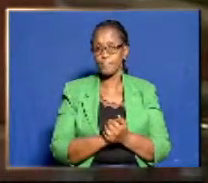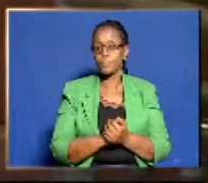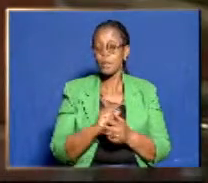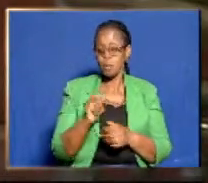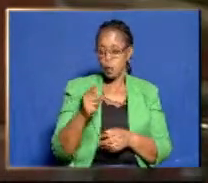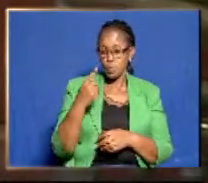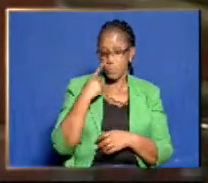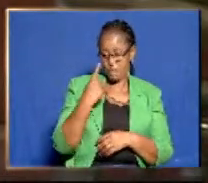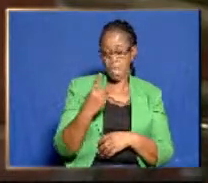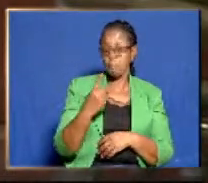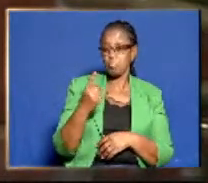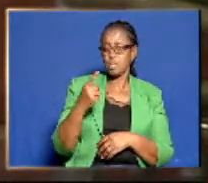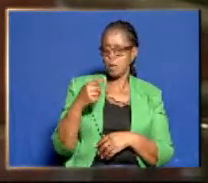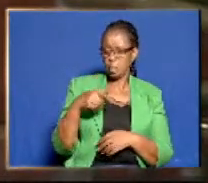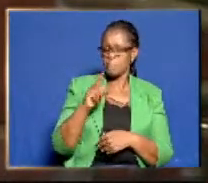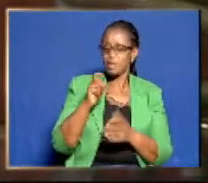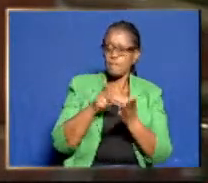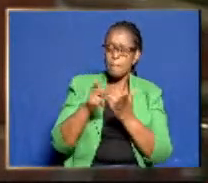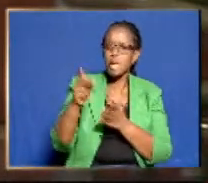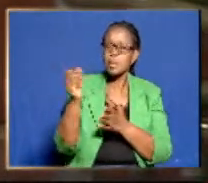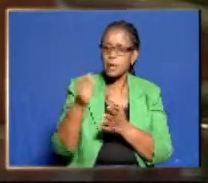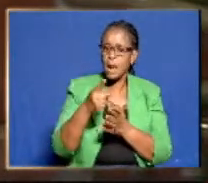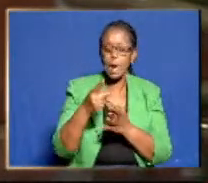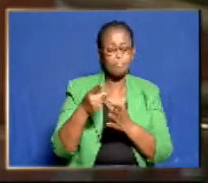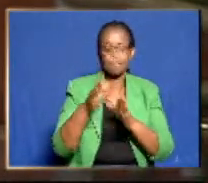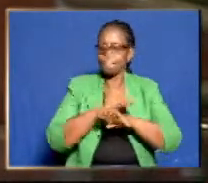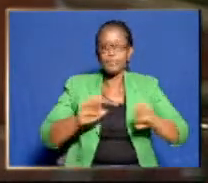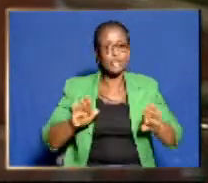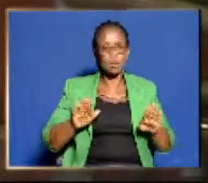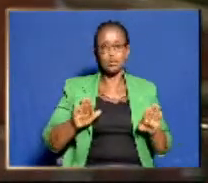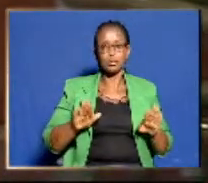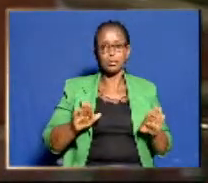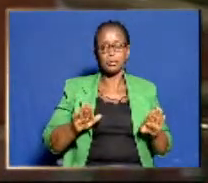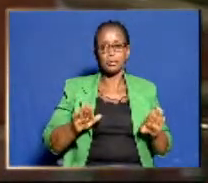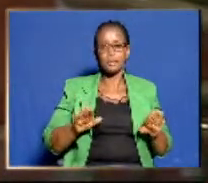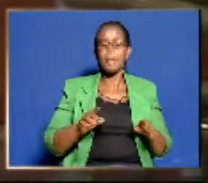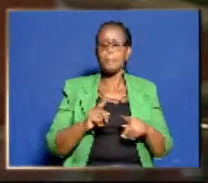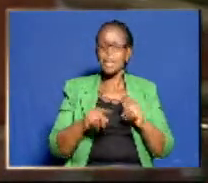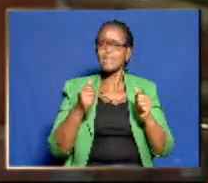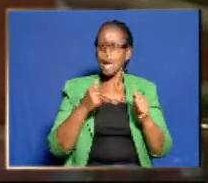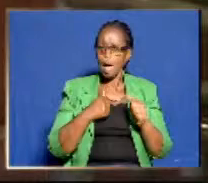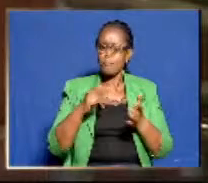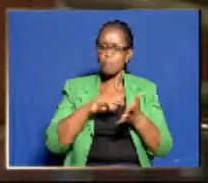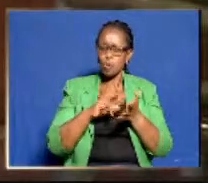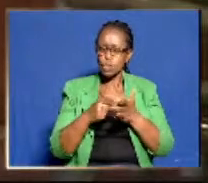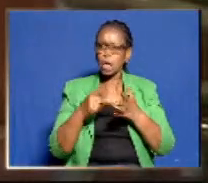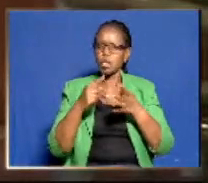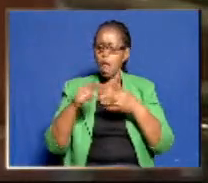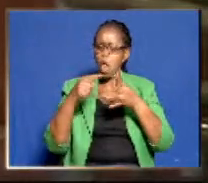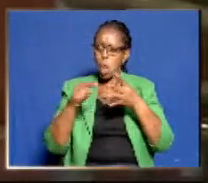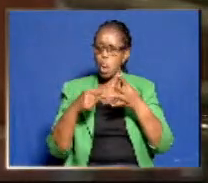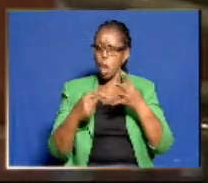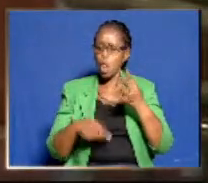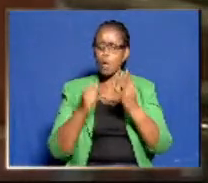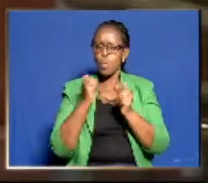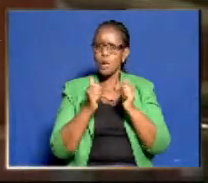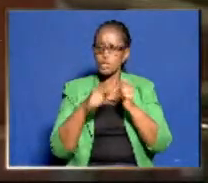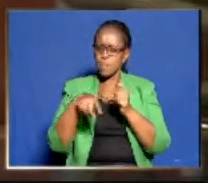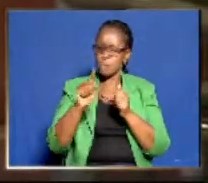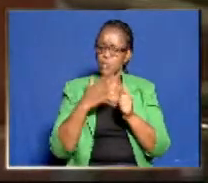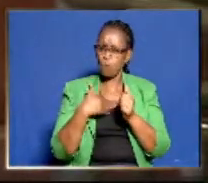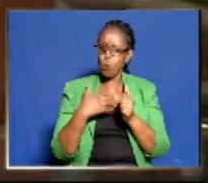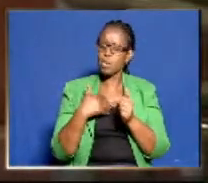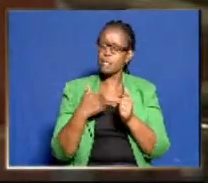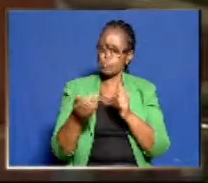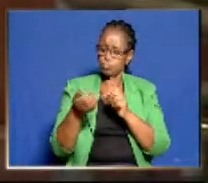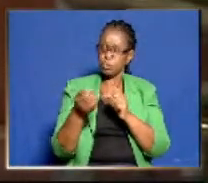pay salaries, and that is it. And they have several projects that they have indicated that they would like to have